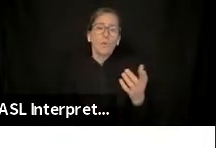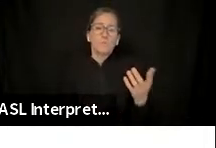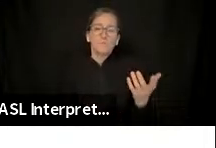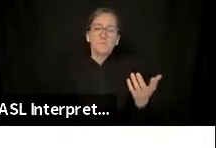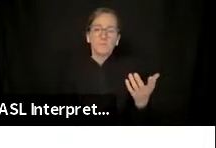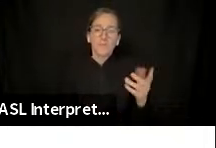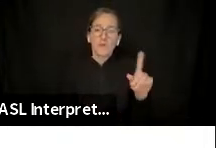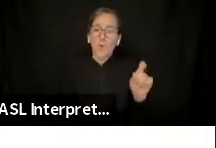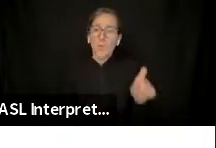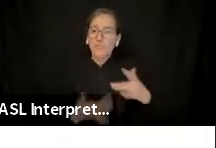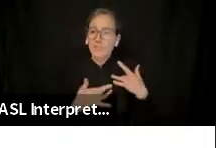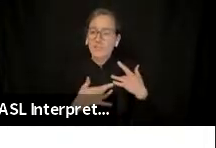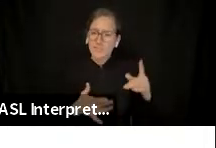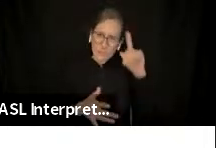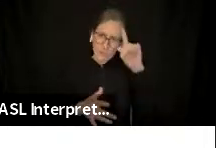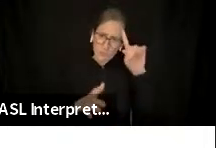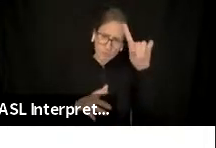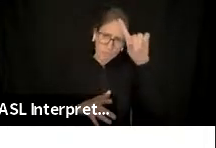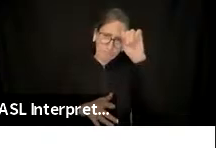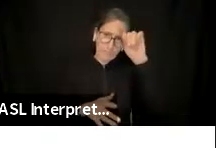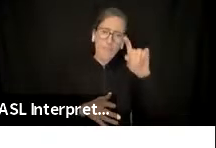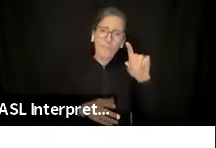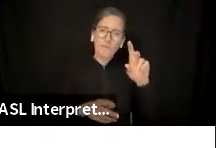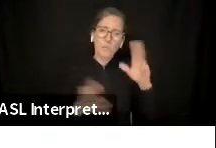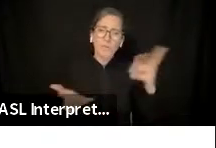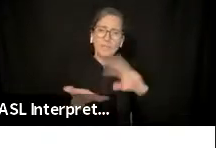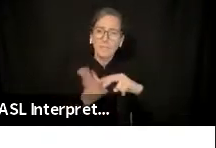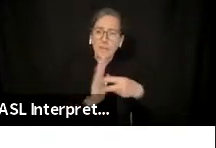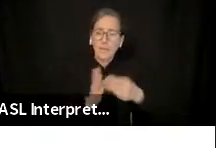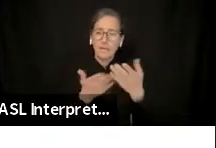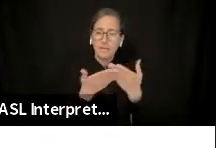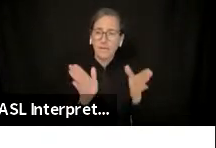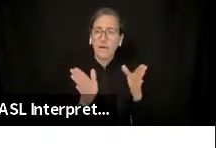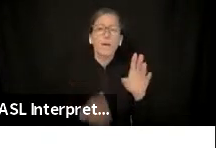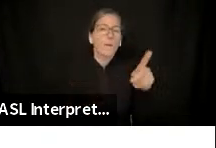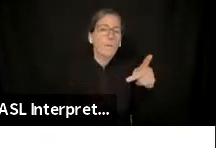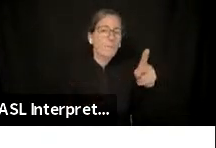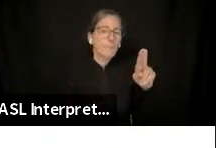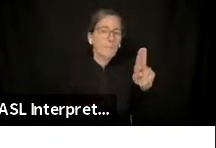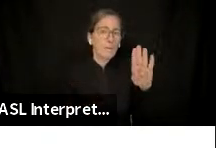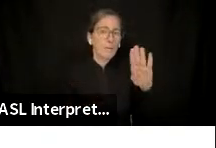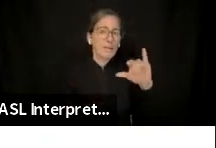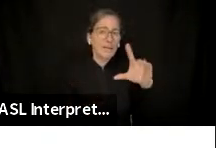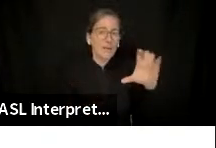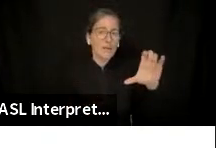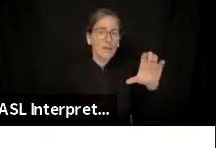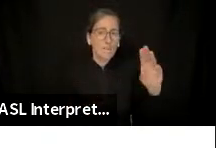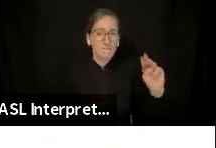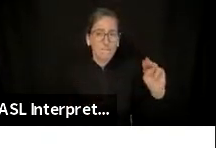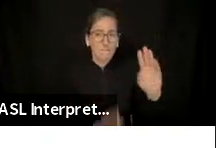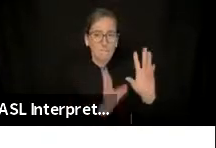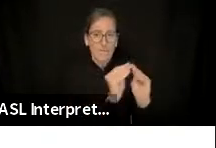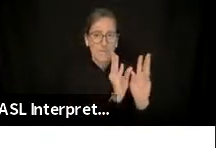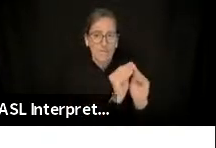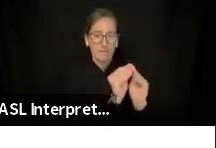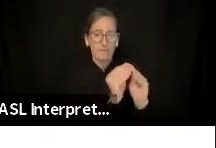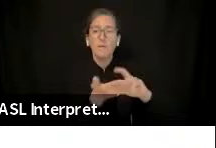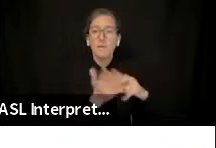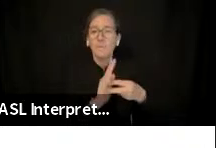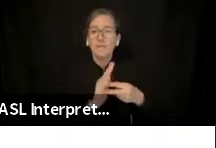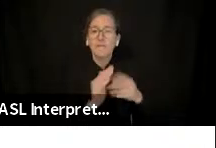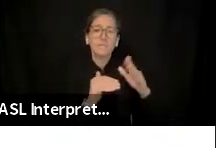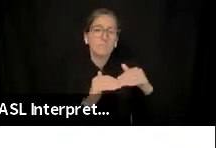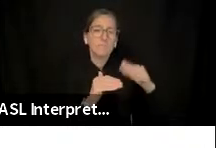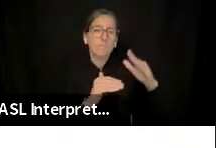is, what is a public meeting? And it's really when a quorum of you is together to make a decision